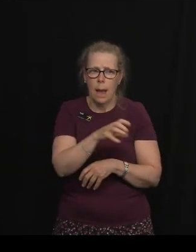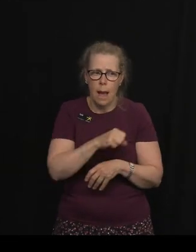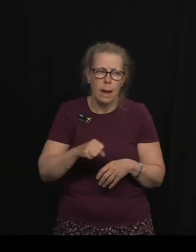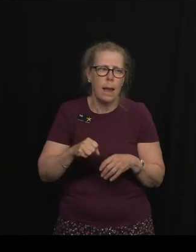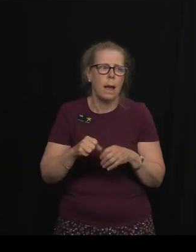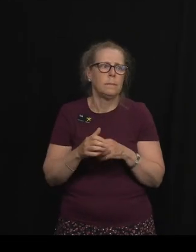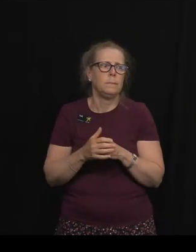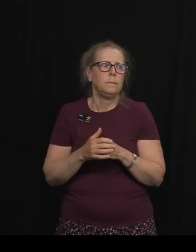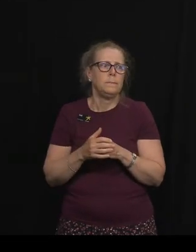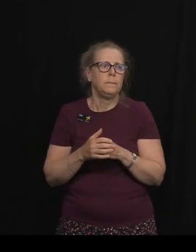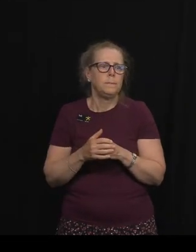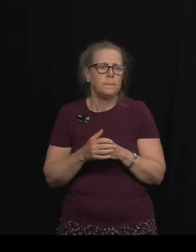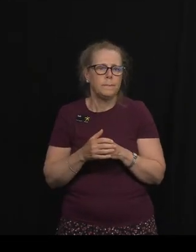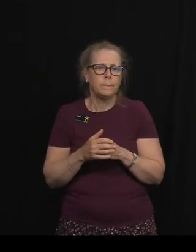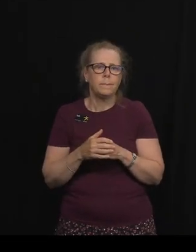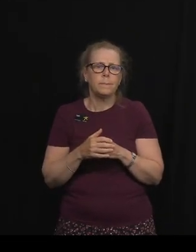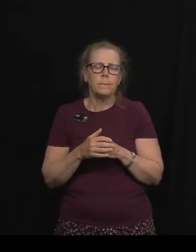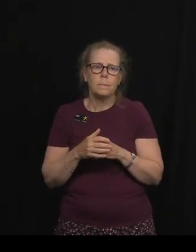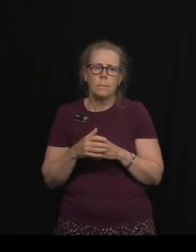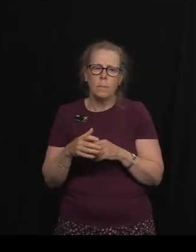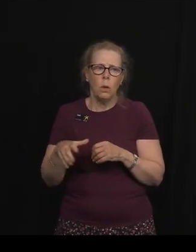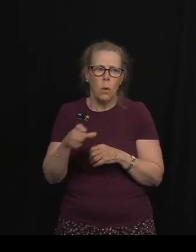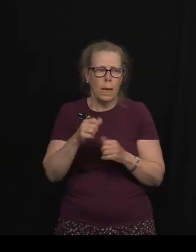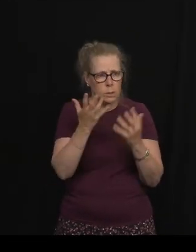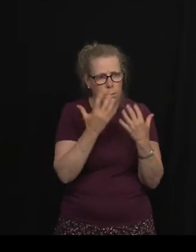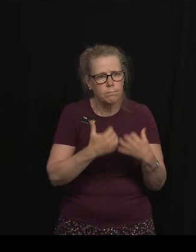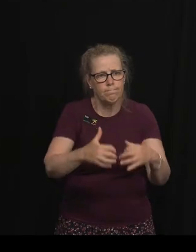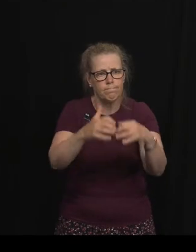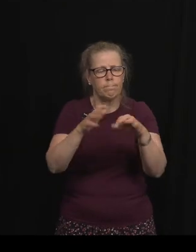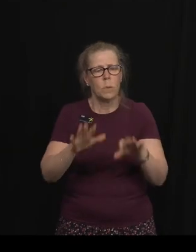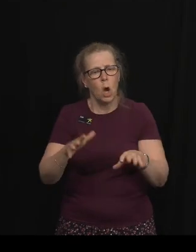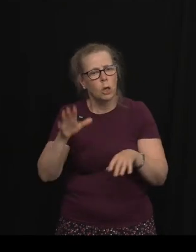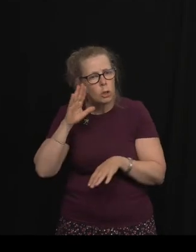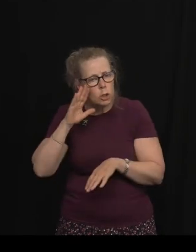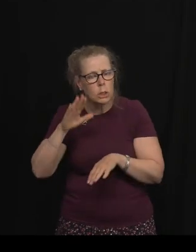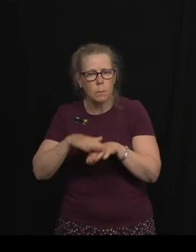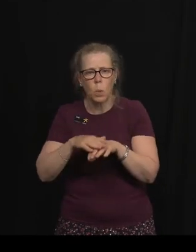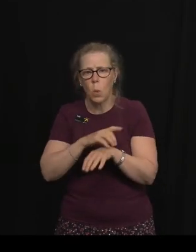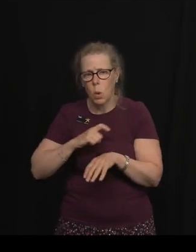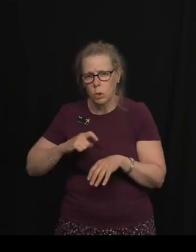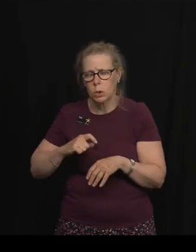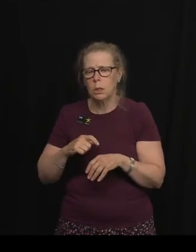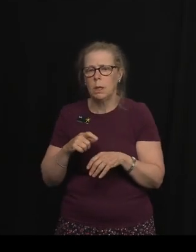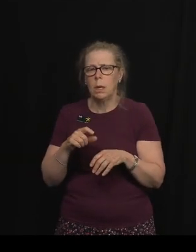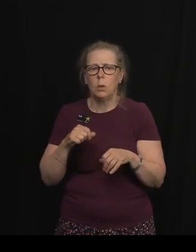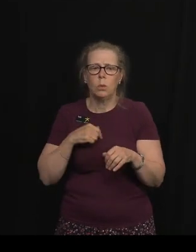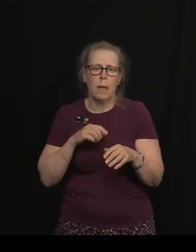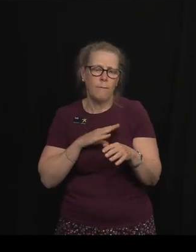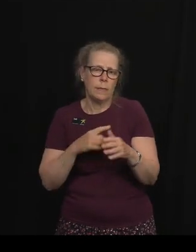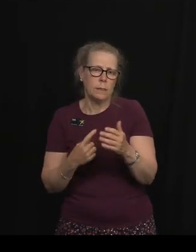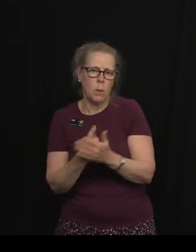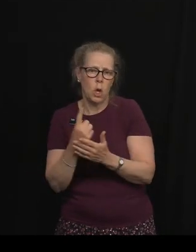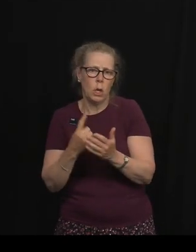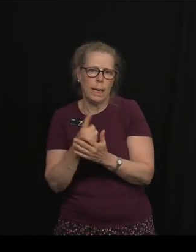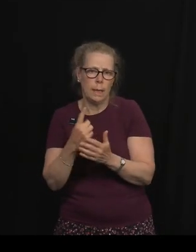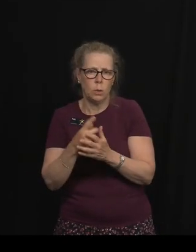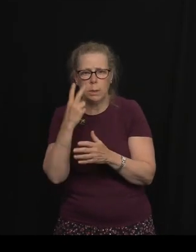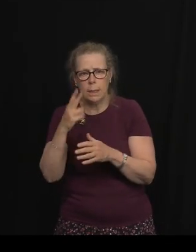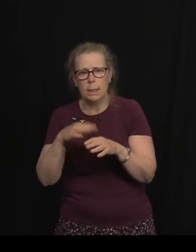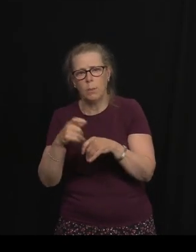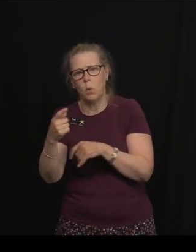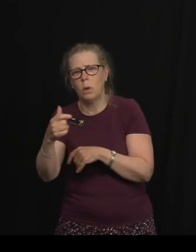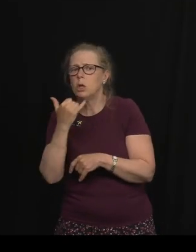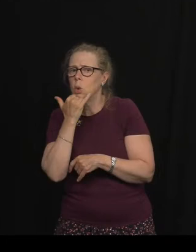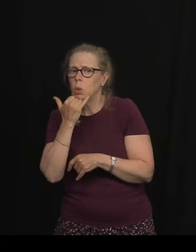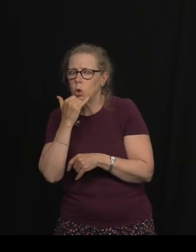you for staying here and listening. And this will also be available afterwards to share and listen to on